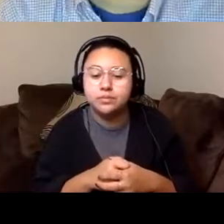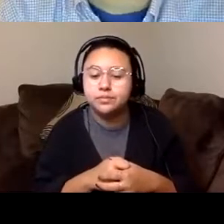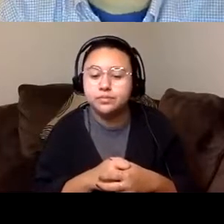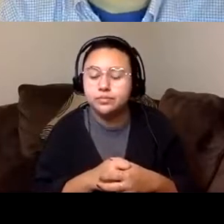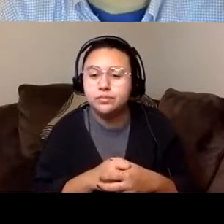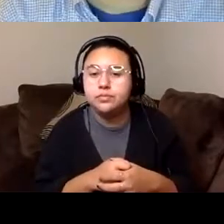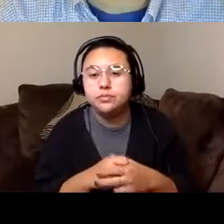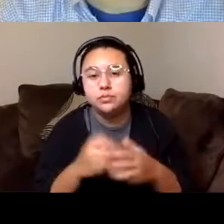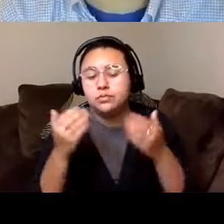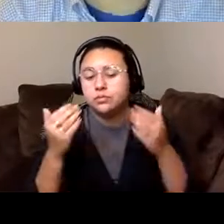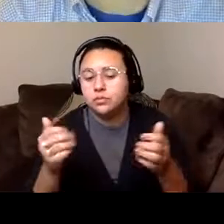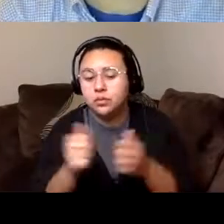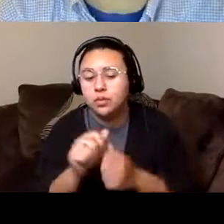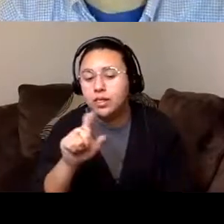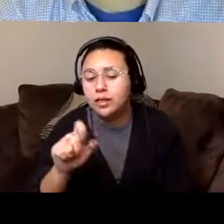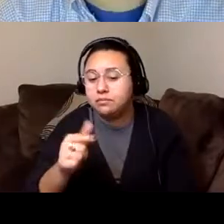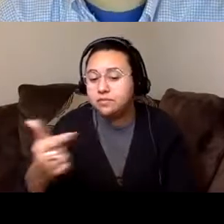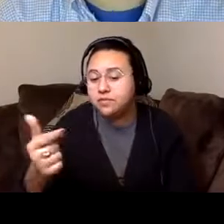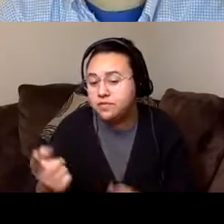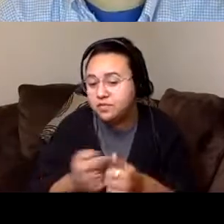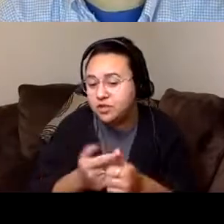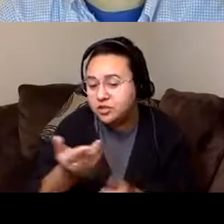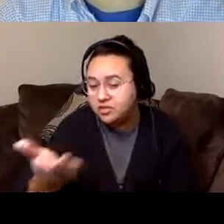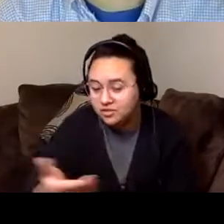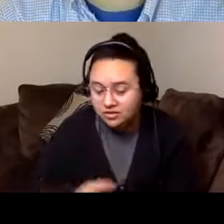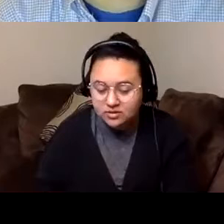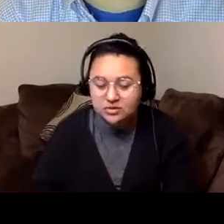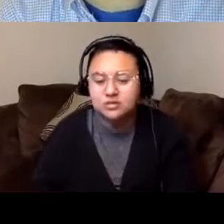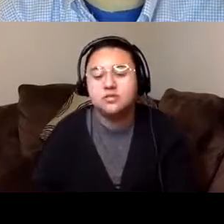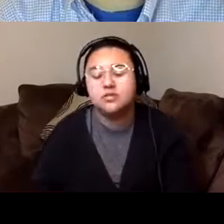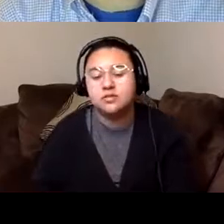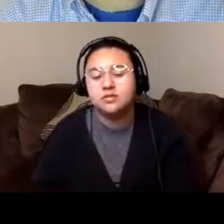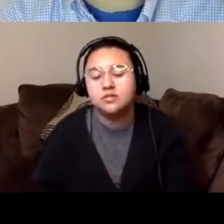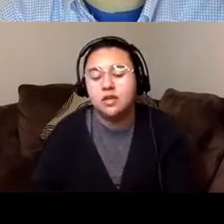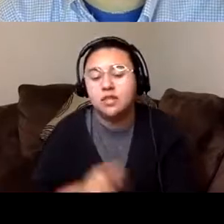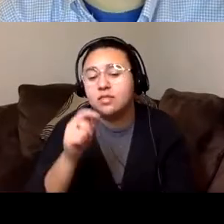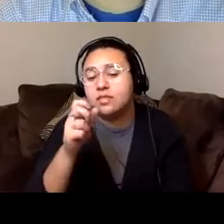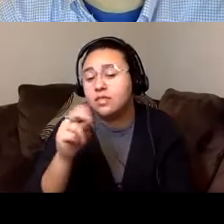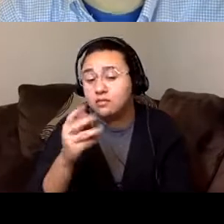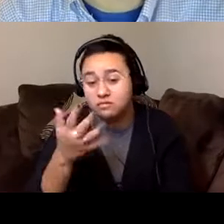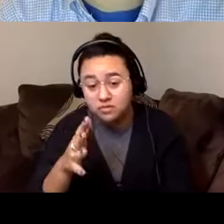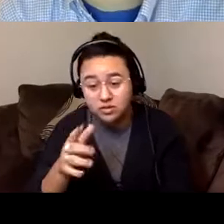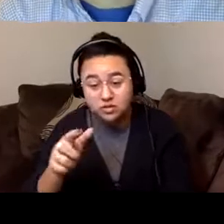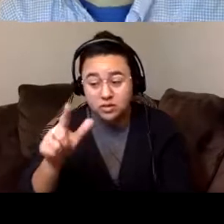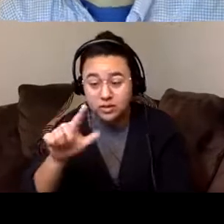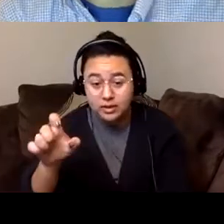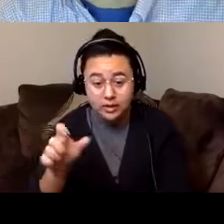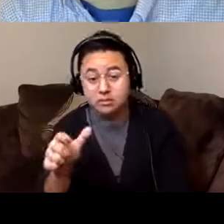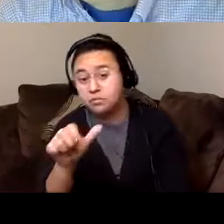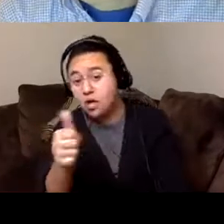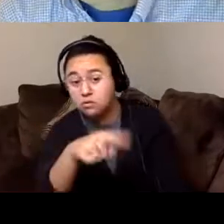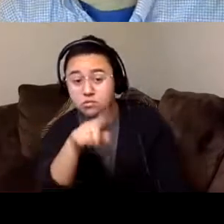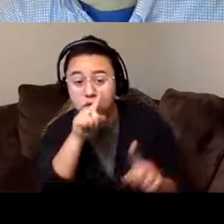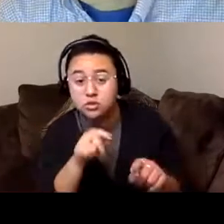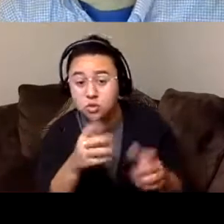let's go with Lee first, and then if anybody else wants to chime in. Yeah, thank